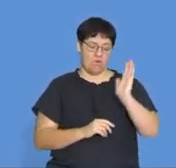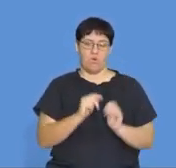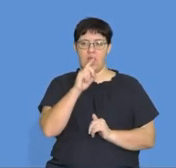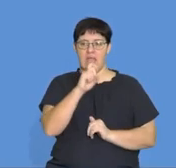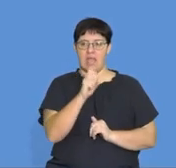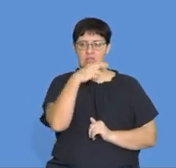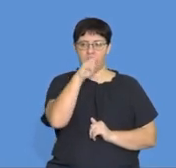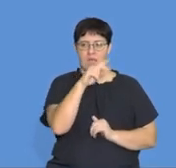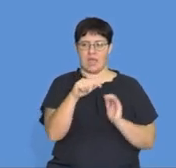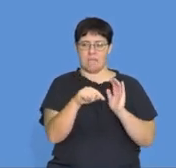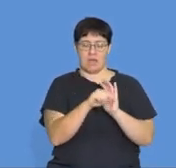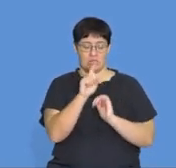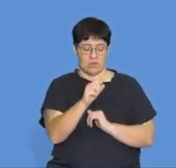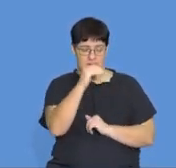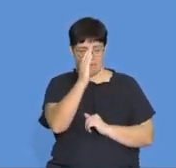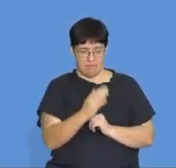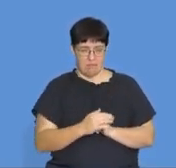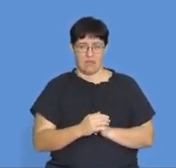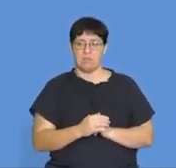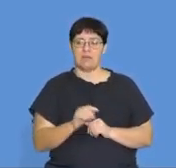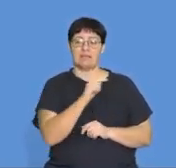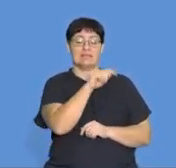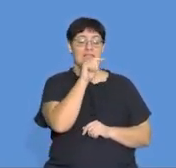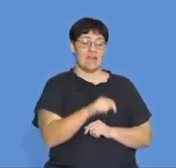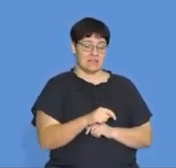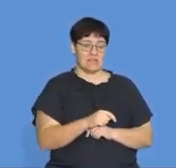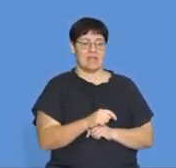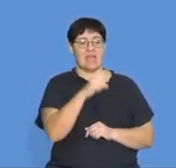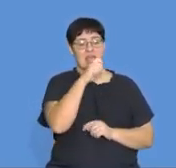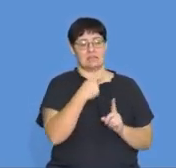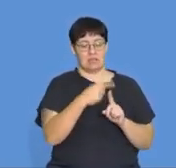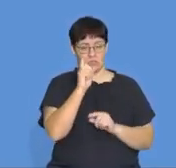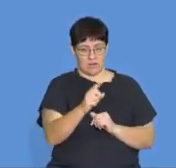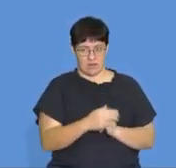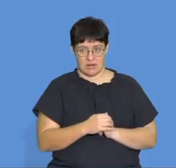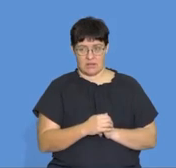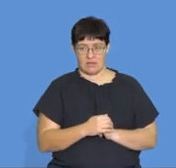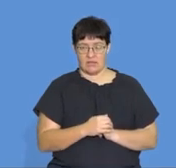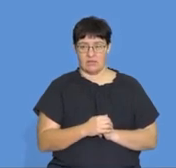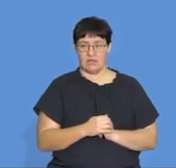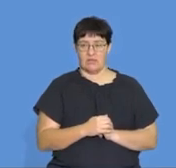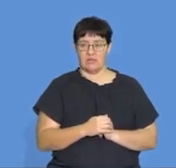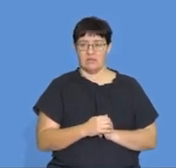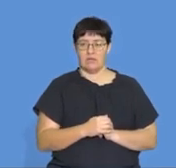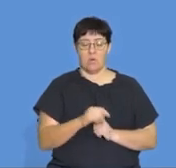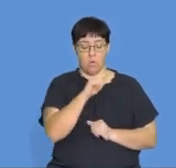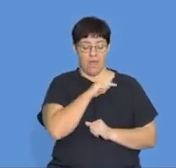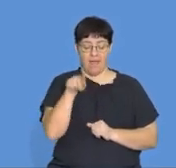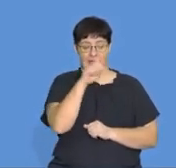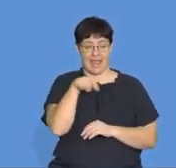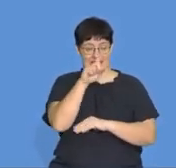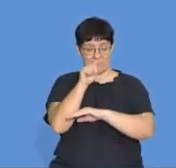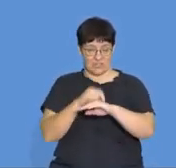minus 1. And all of this is divided by x plus 1. And then, because of